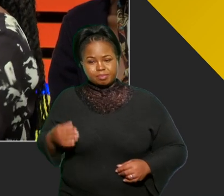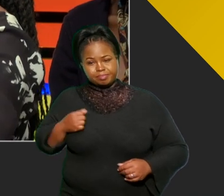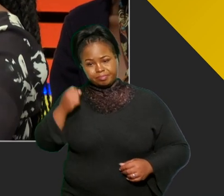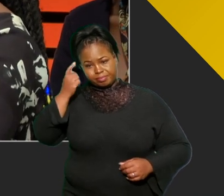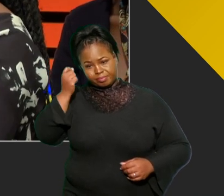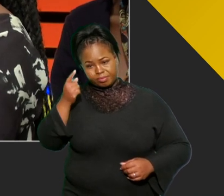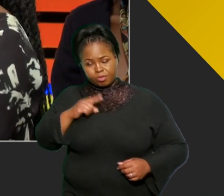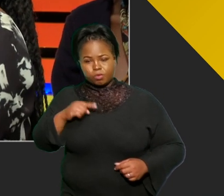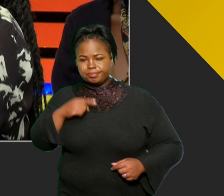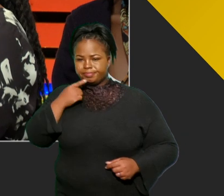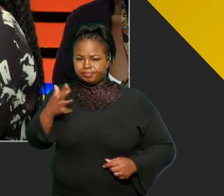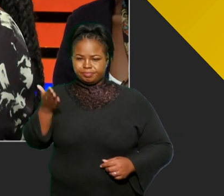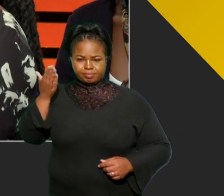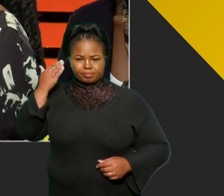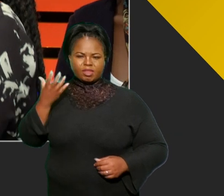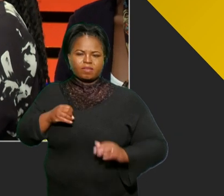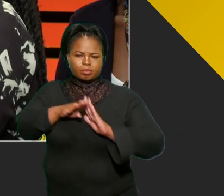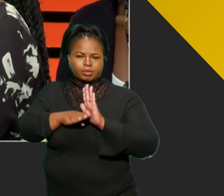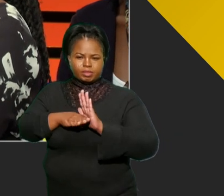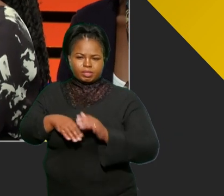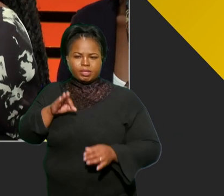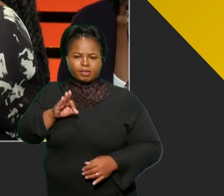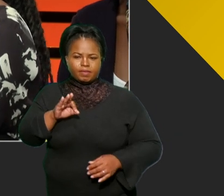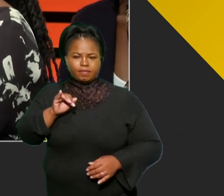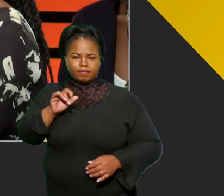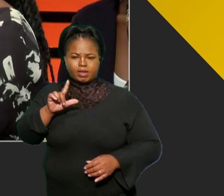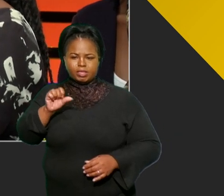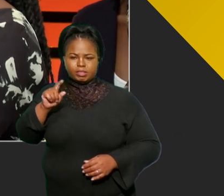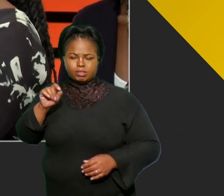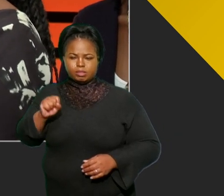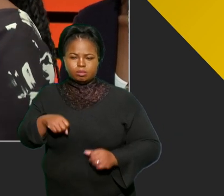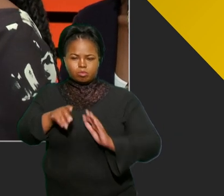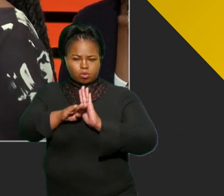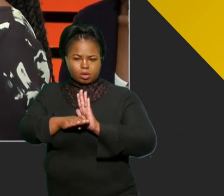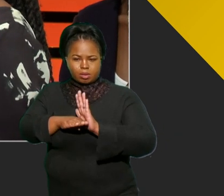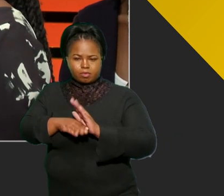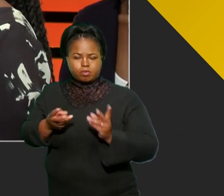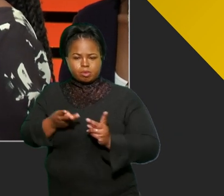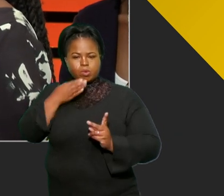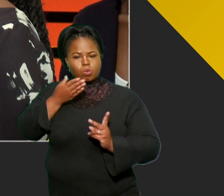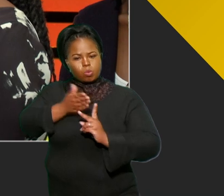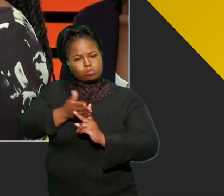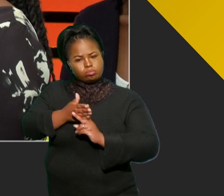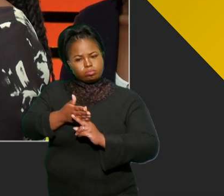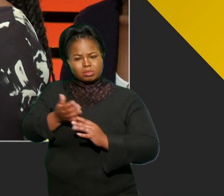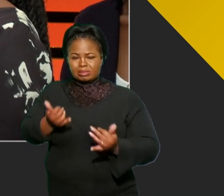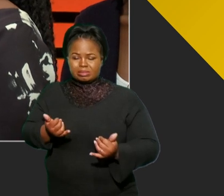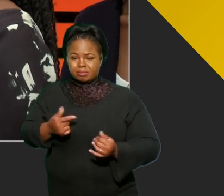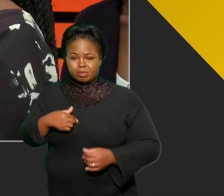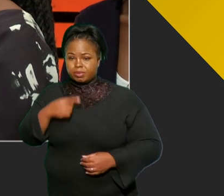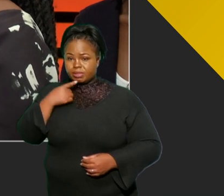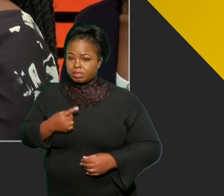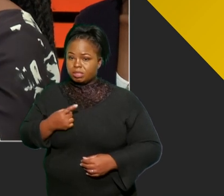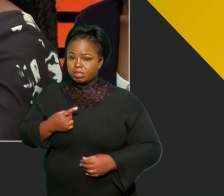understanding, again, as I mentioned earlier, there are programs like the FLIS program that are available to people within that earning bracket. Mm. I am not saying